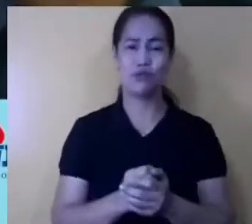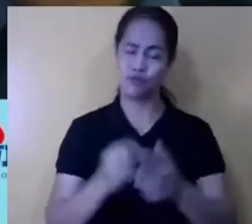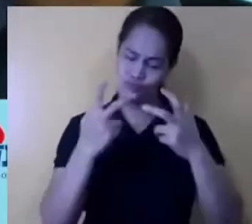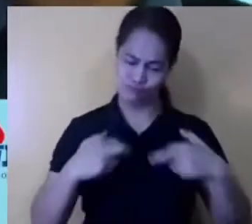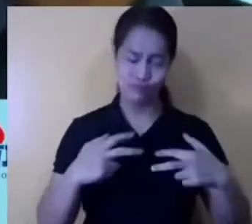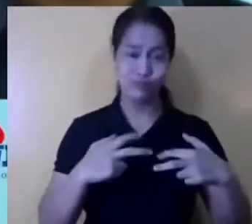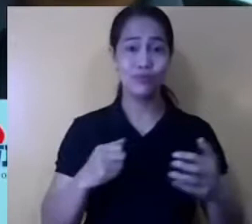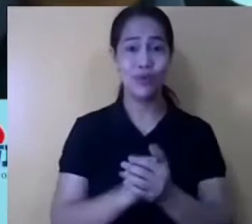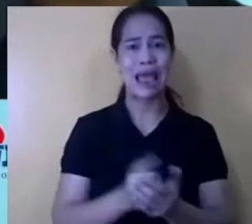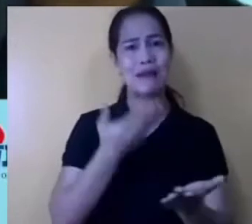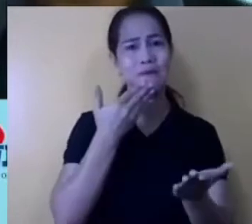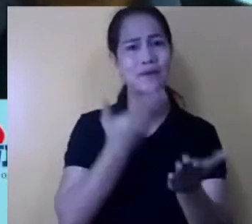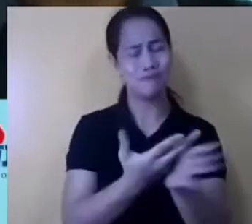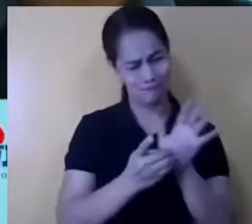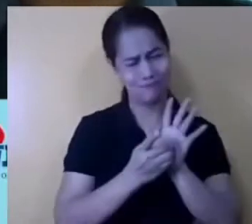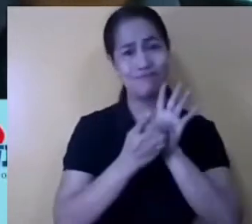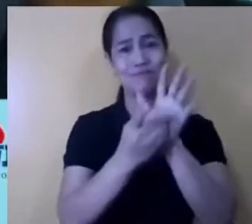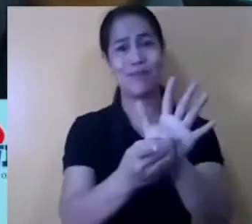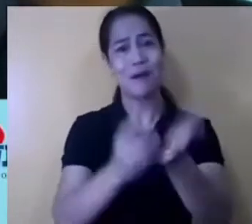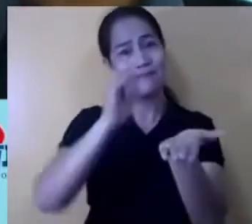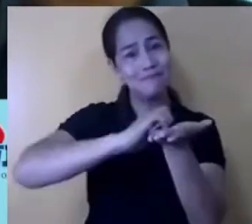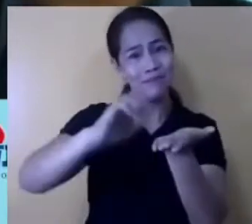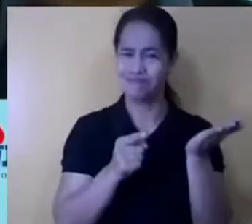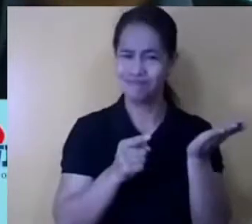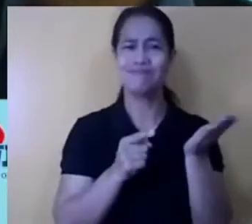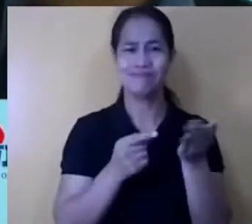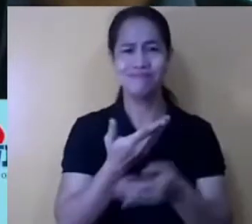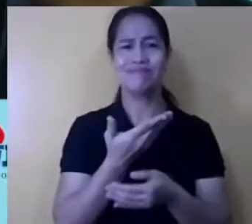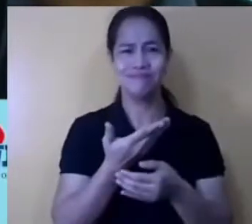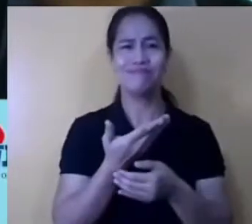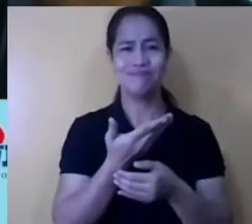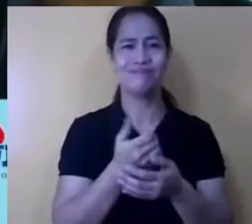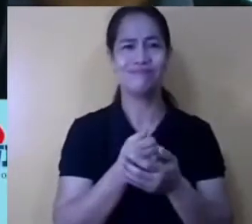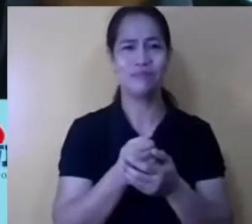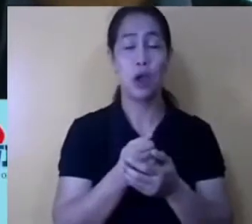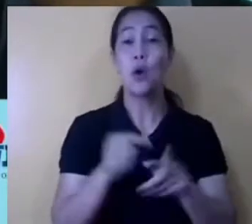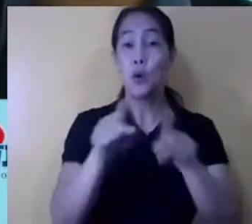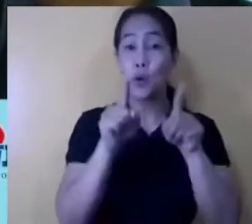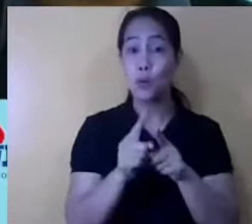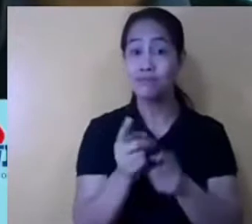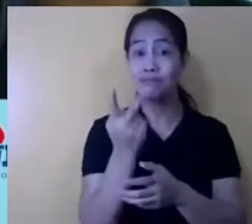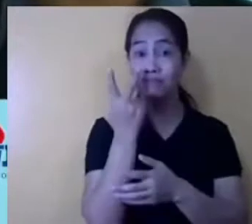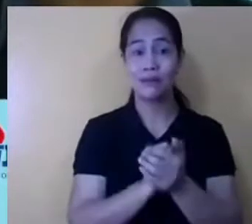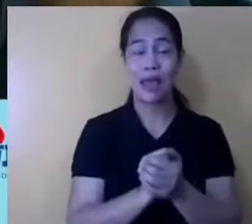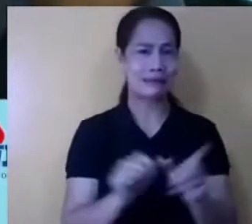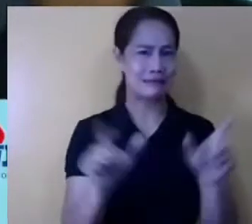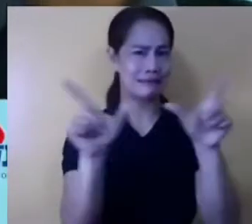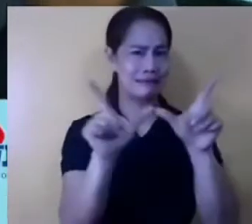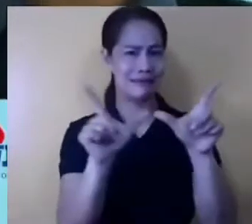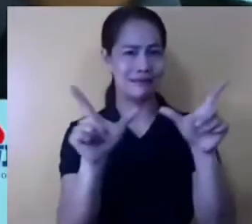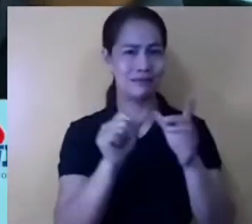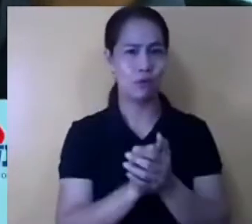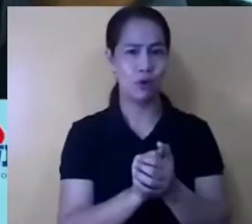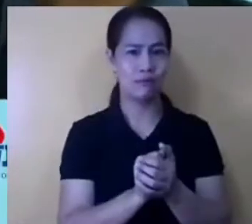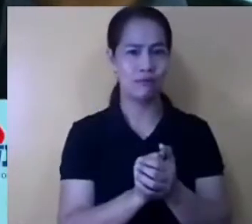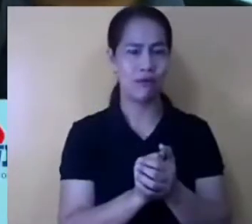good demonstration of practice, you may also refer to this. We will see here that each level